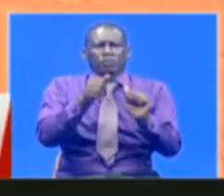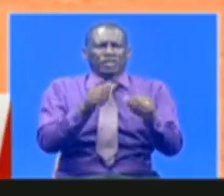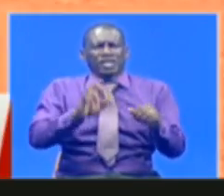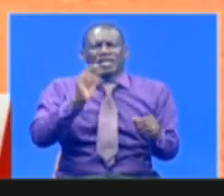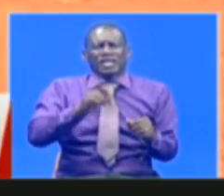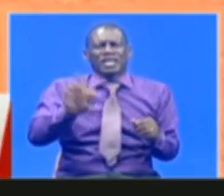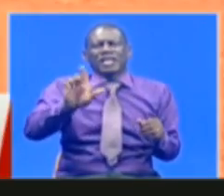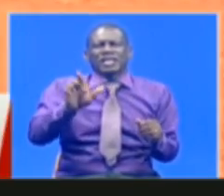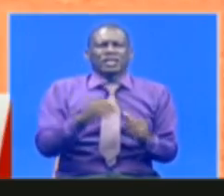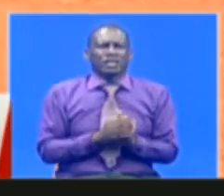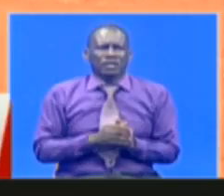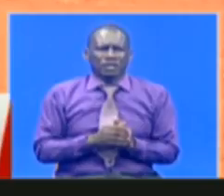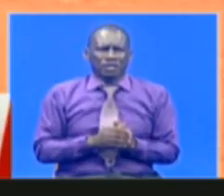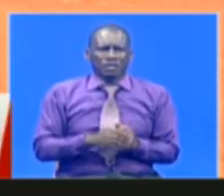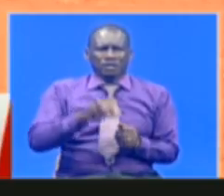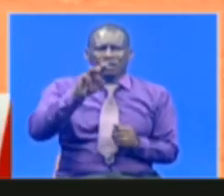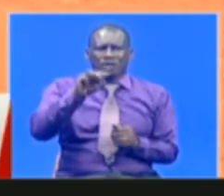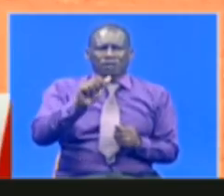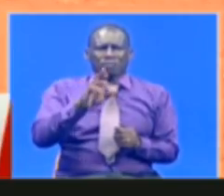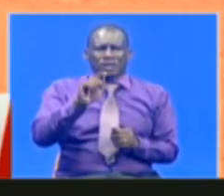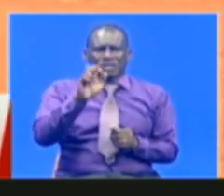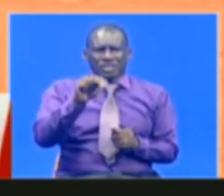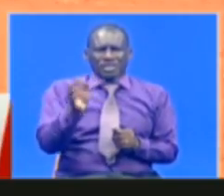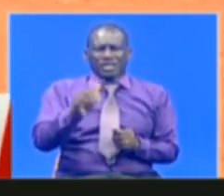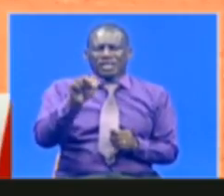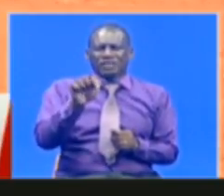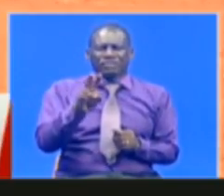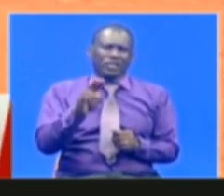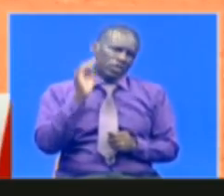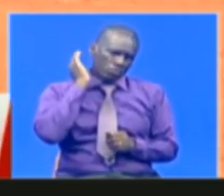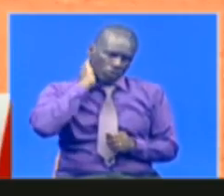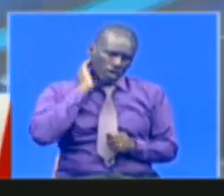Premier League. Martin Mwara, NTV, Murang'a County.